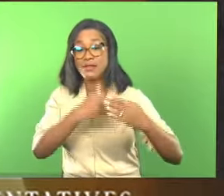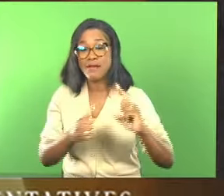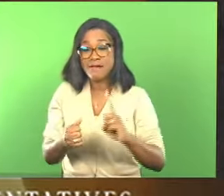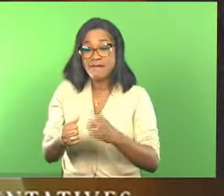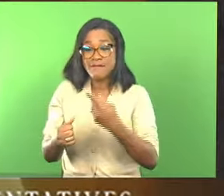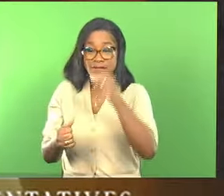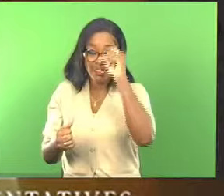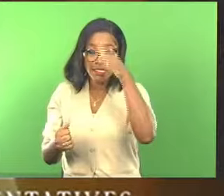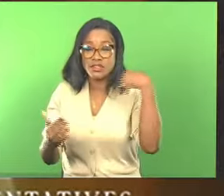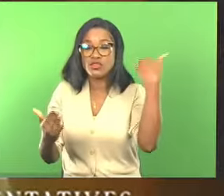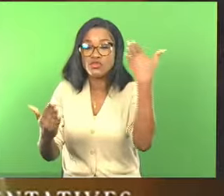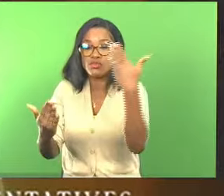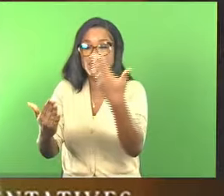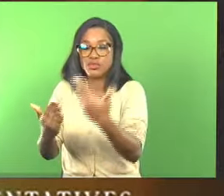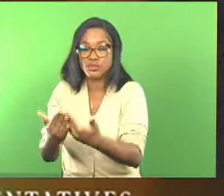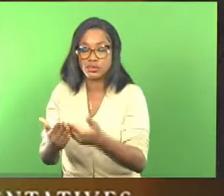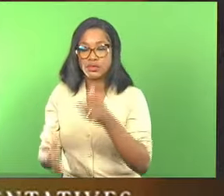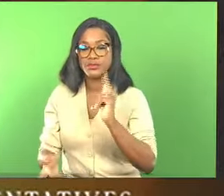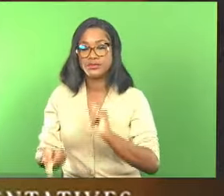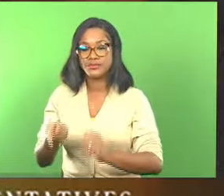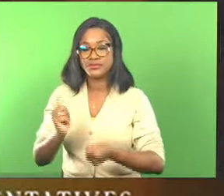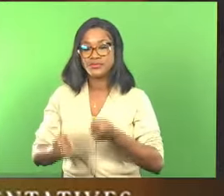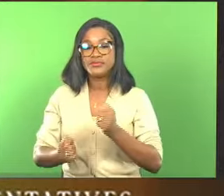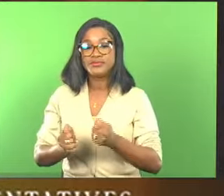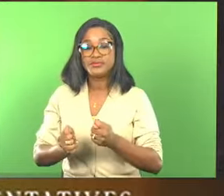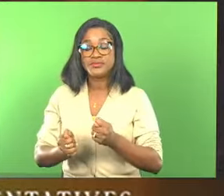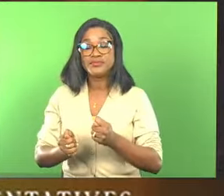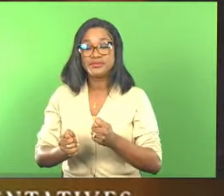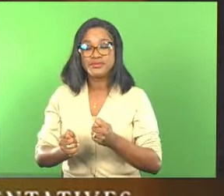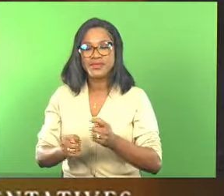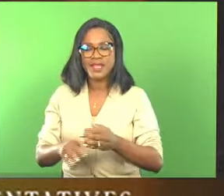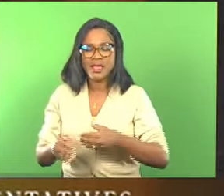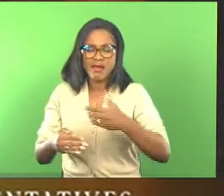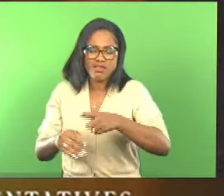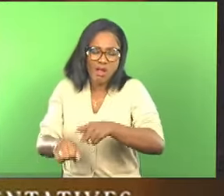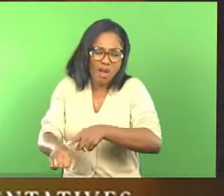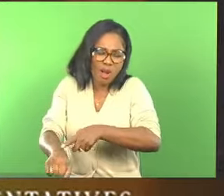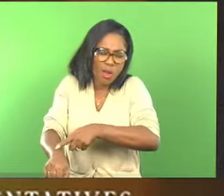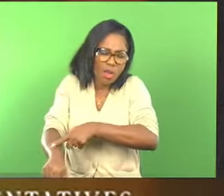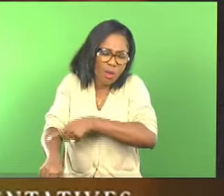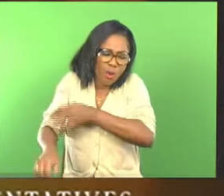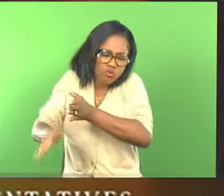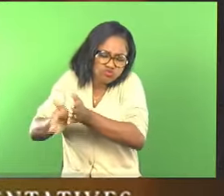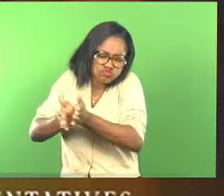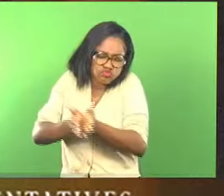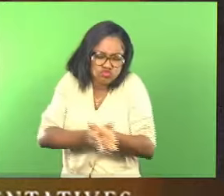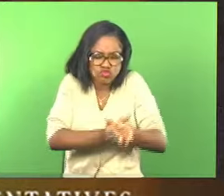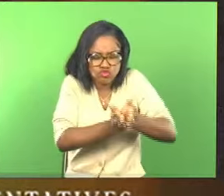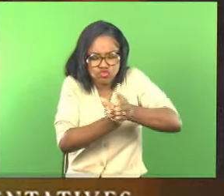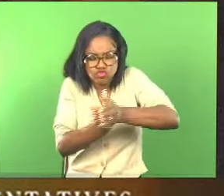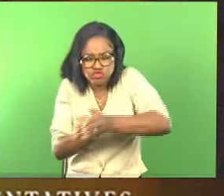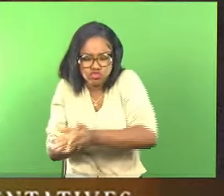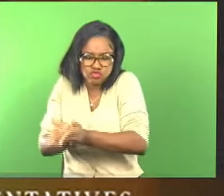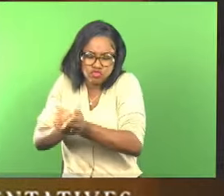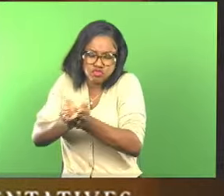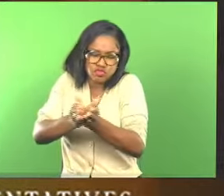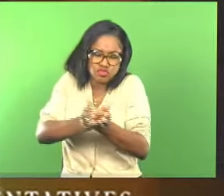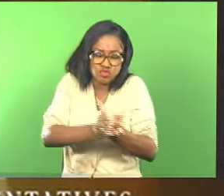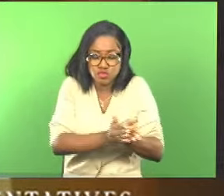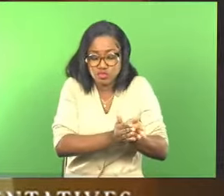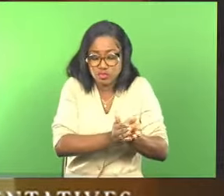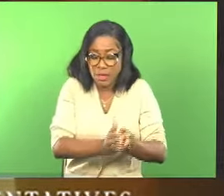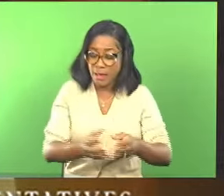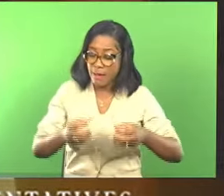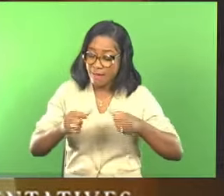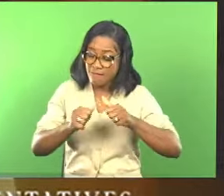Indians arrived on this land after a long and hard journey. Oceans